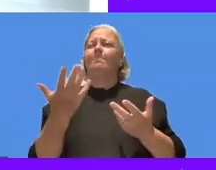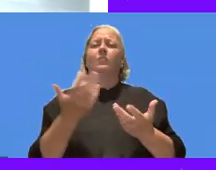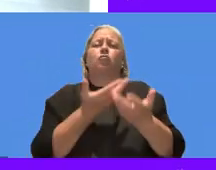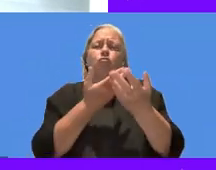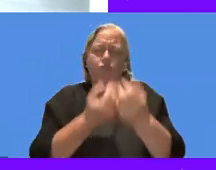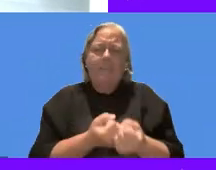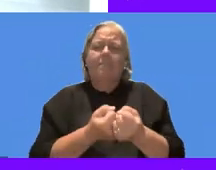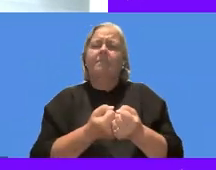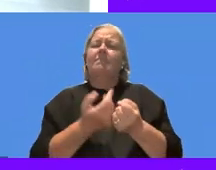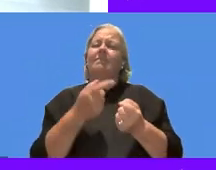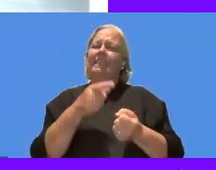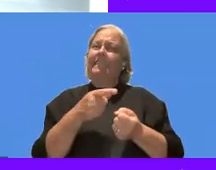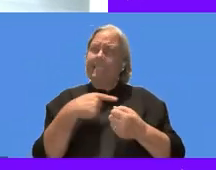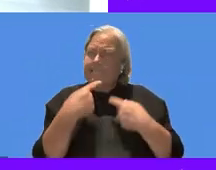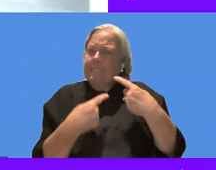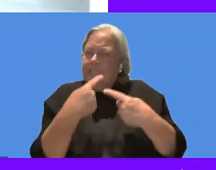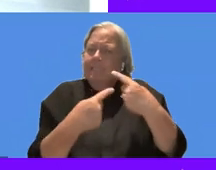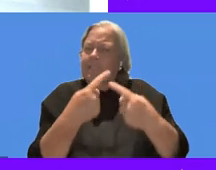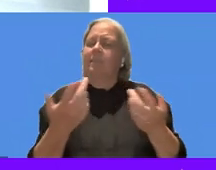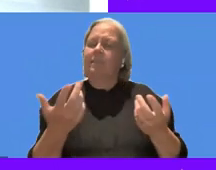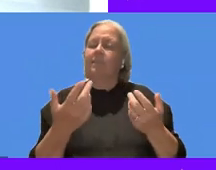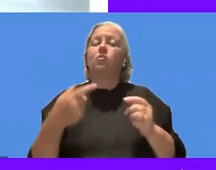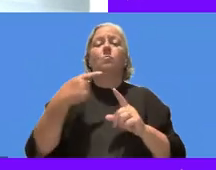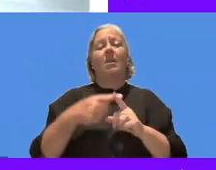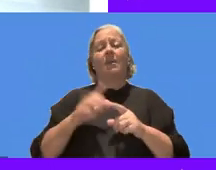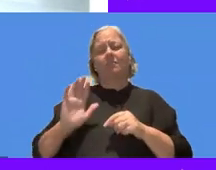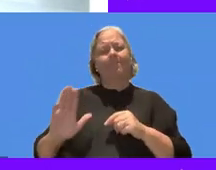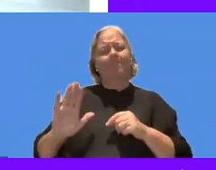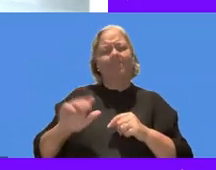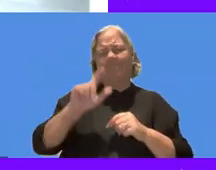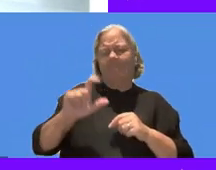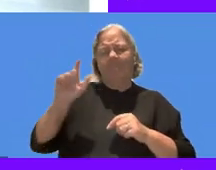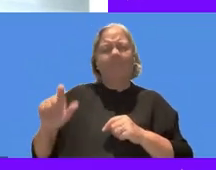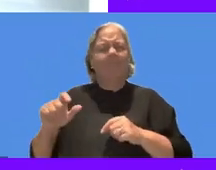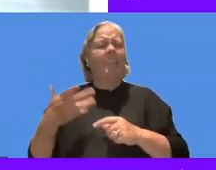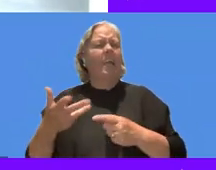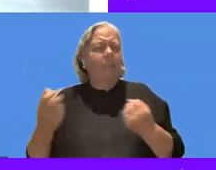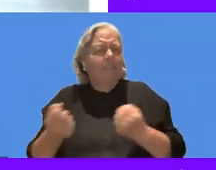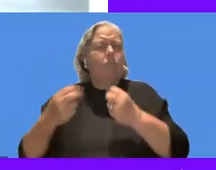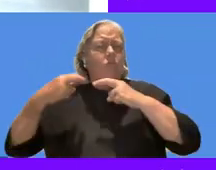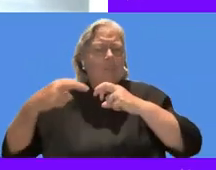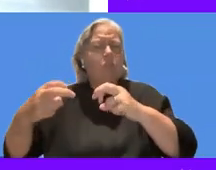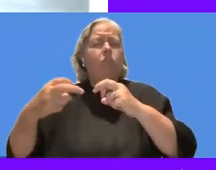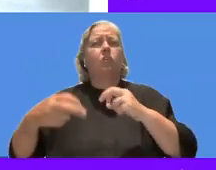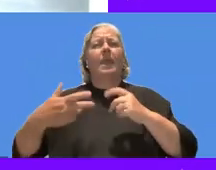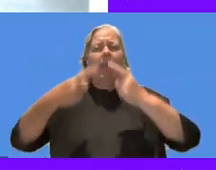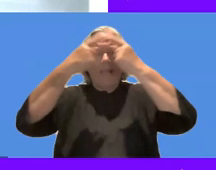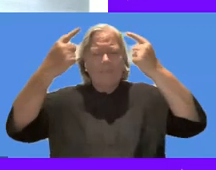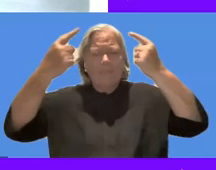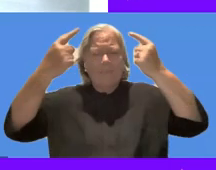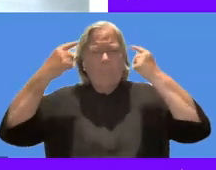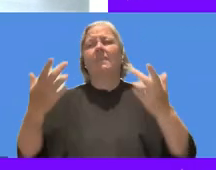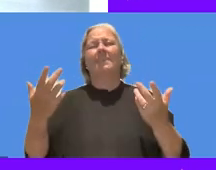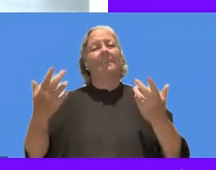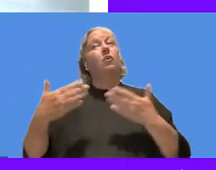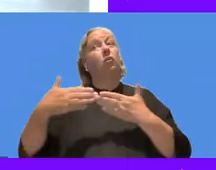beyond individual peer researchers to their wider communities, to the academic research quality, and in the long term can lead to better policy